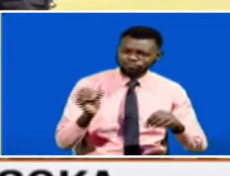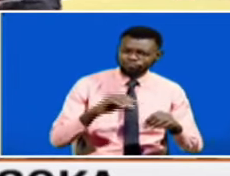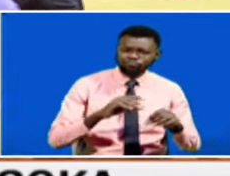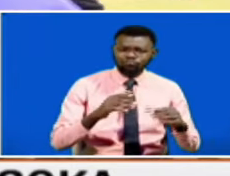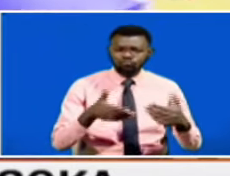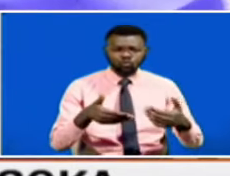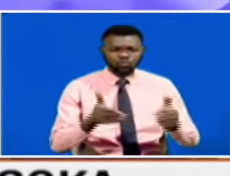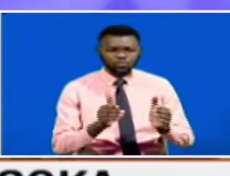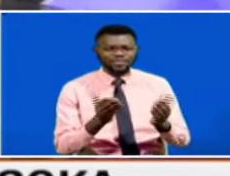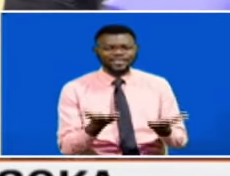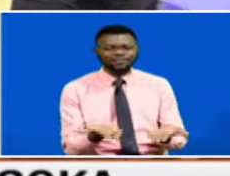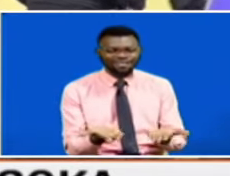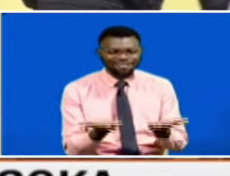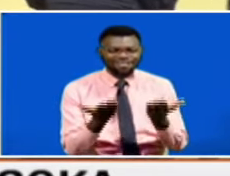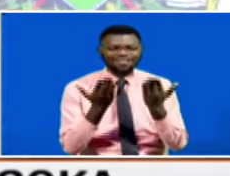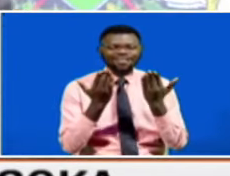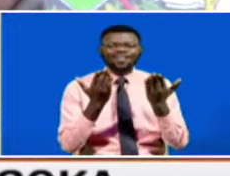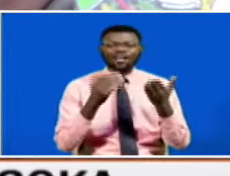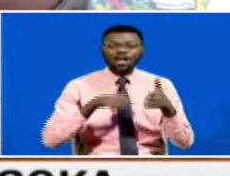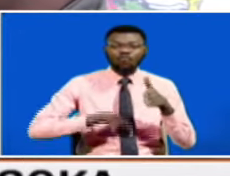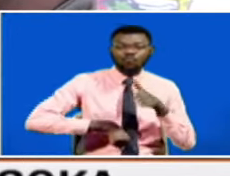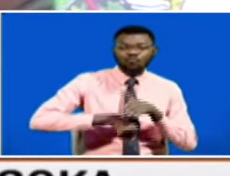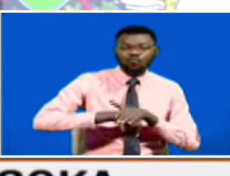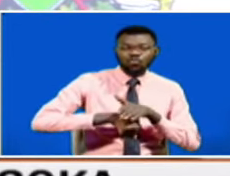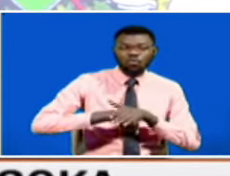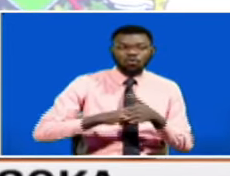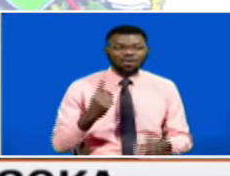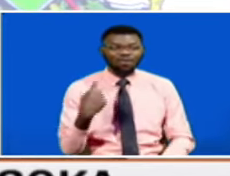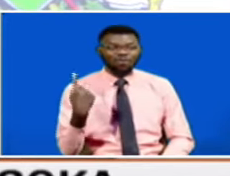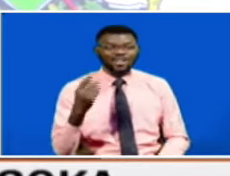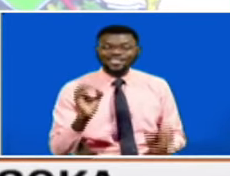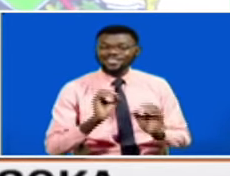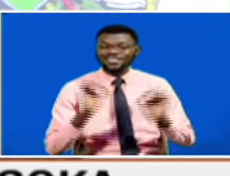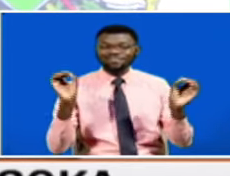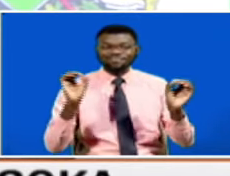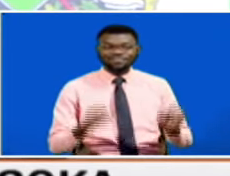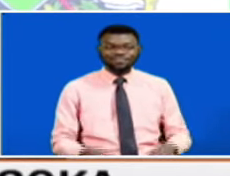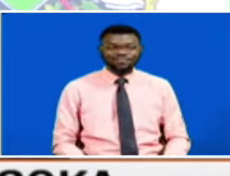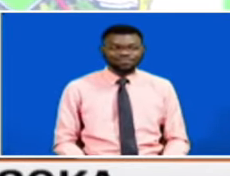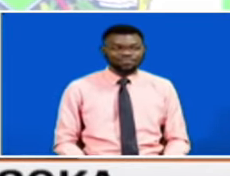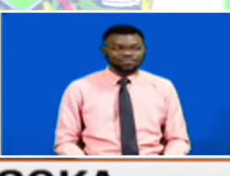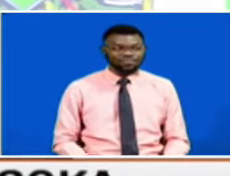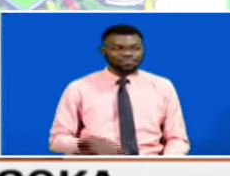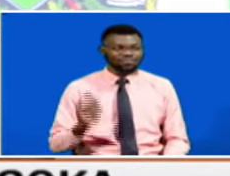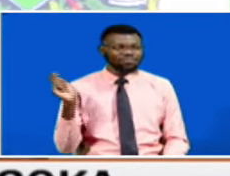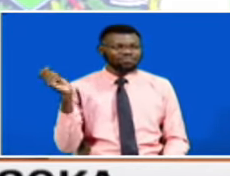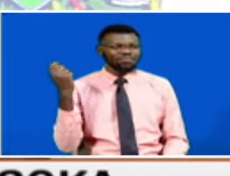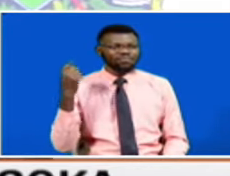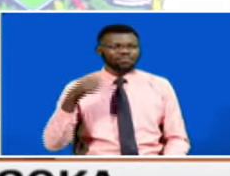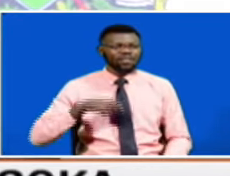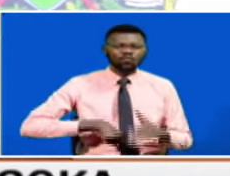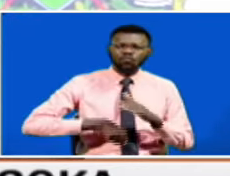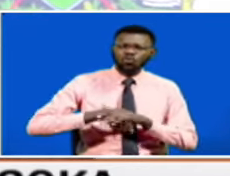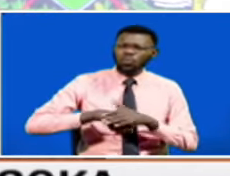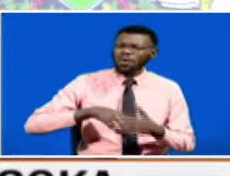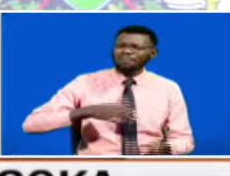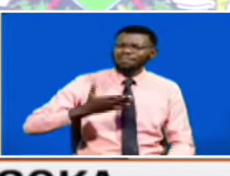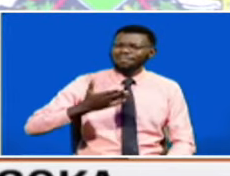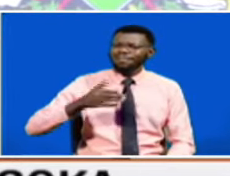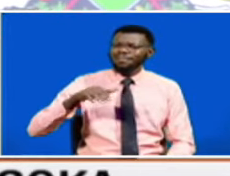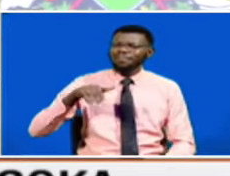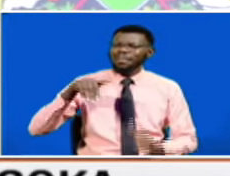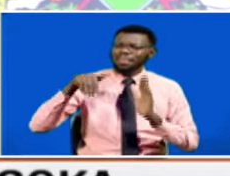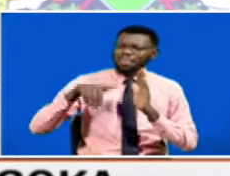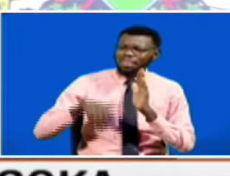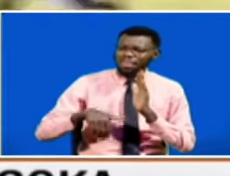gone much further than just the football field. Kenya lags behind in football, not for the lack of talent, but for the